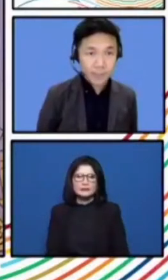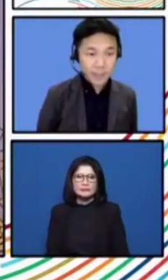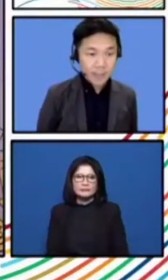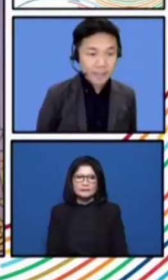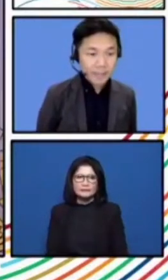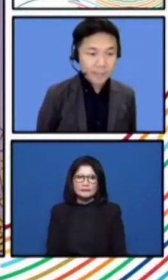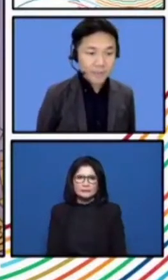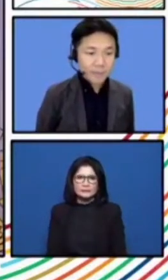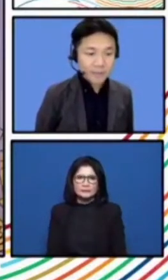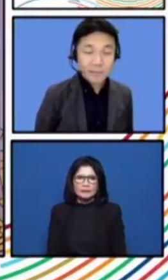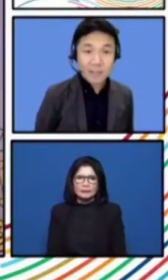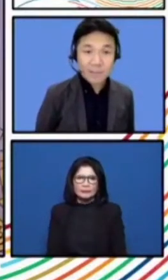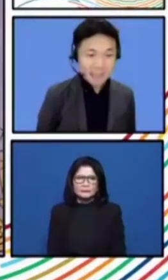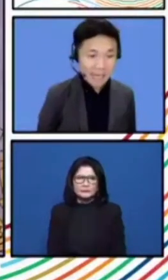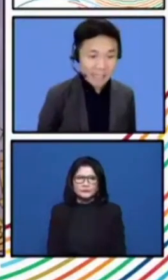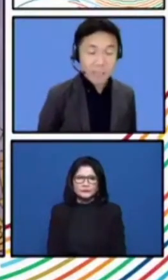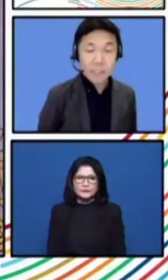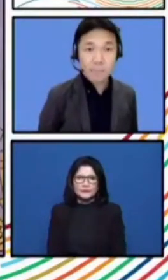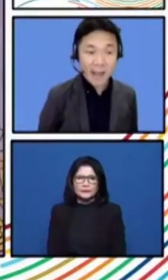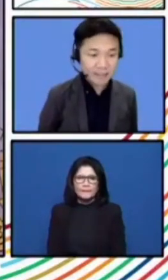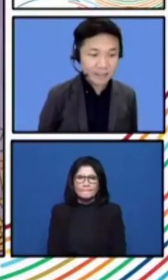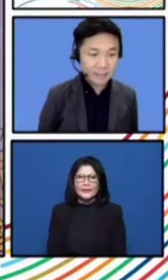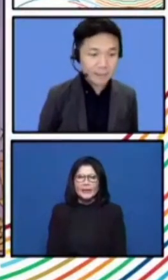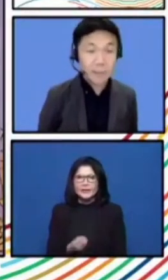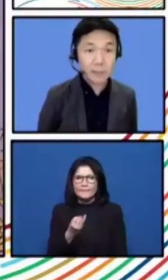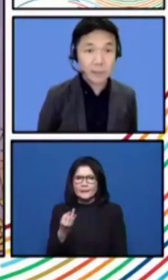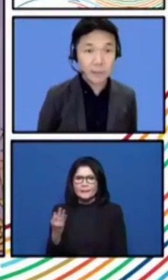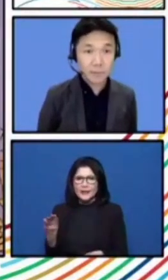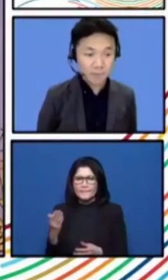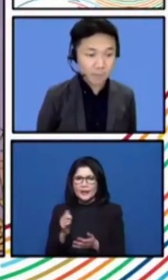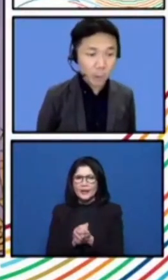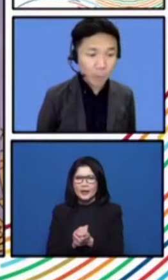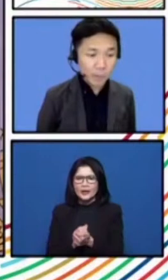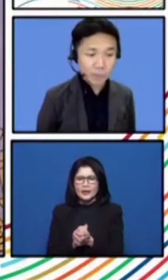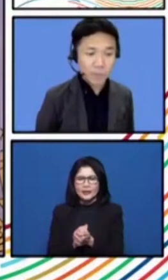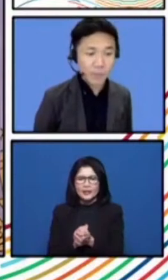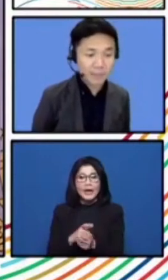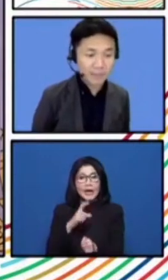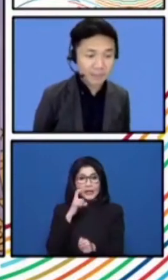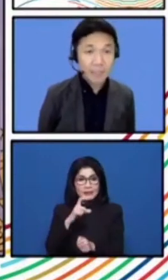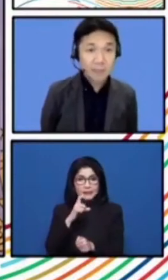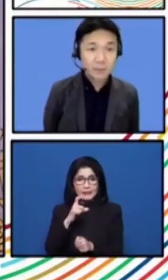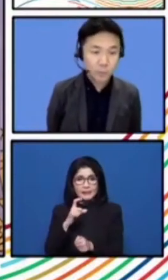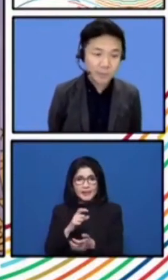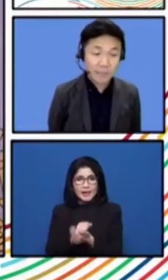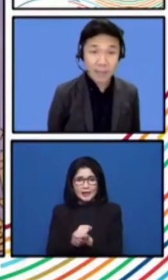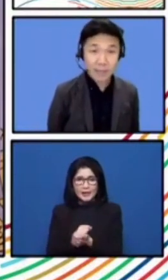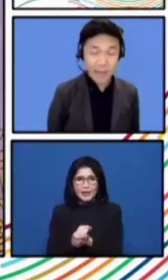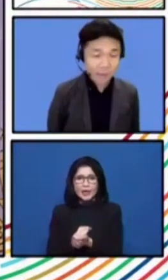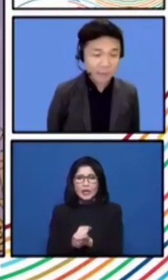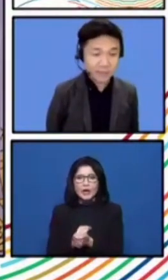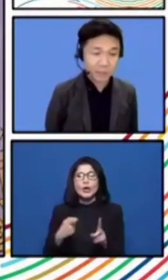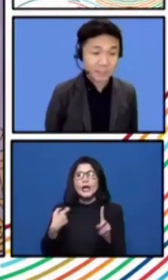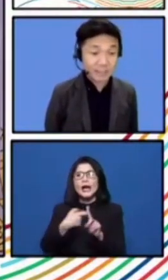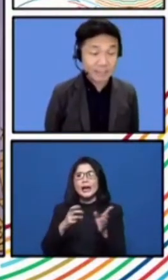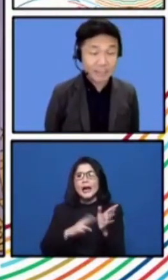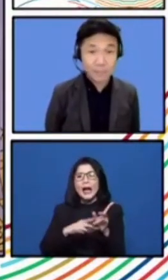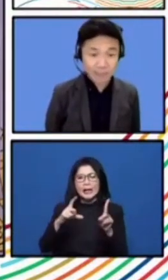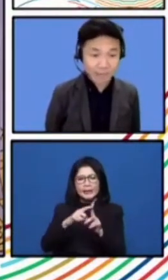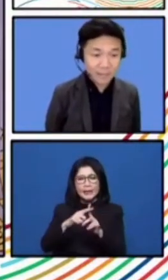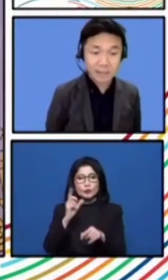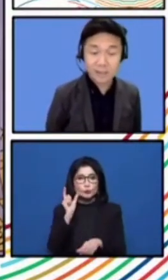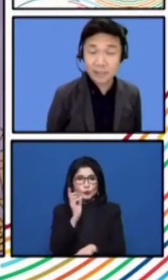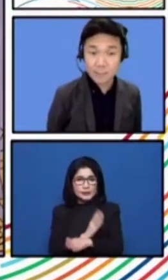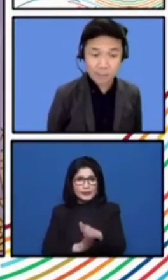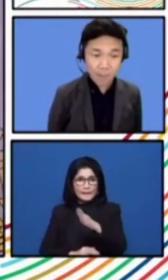and some of the steps have been takened by NCD is in terms of employment will be this to be in areas such as assisting the